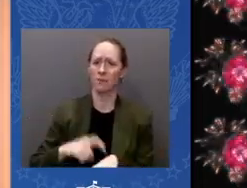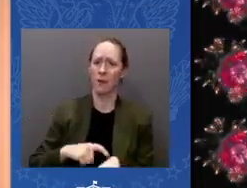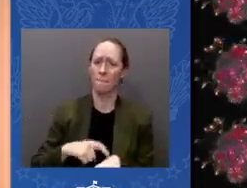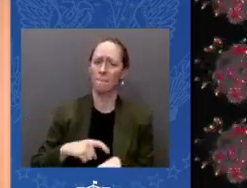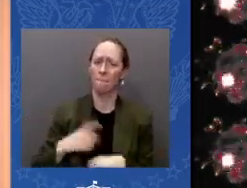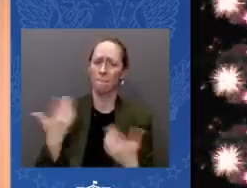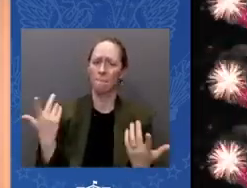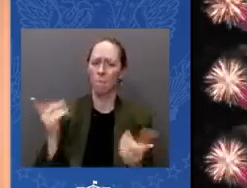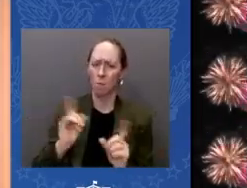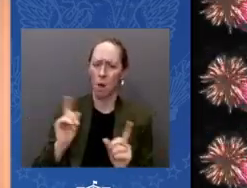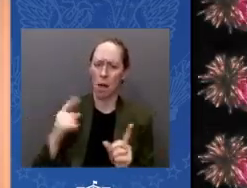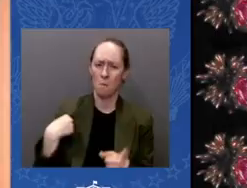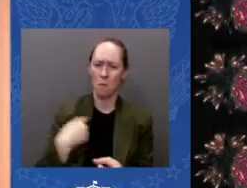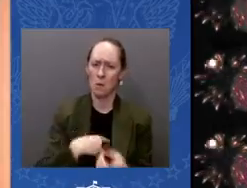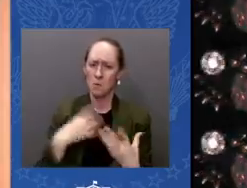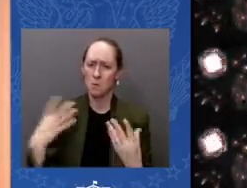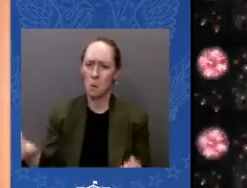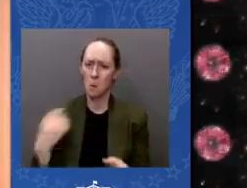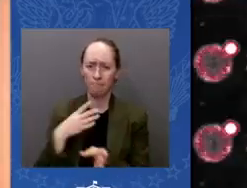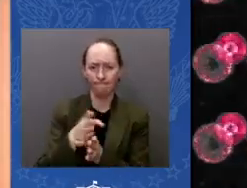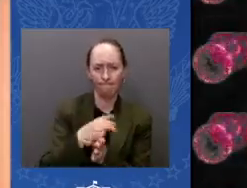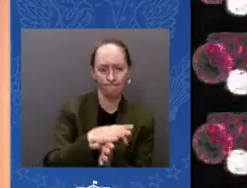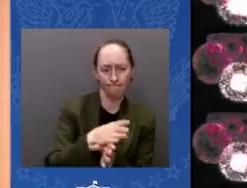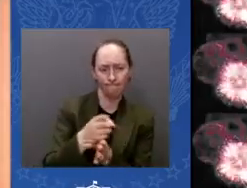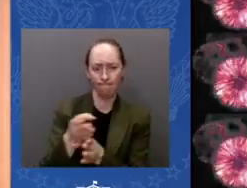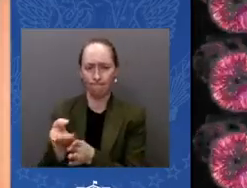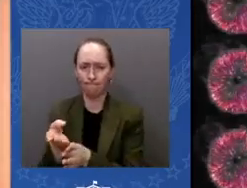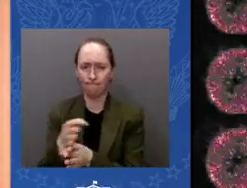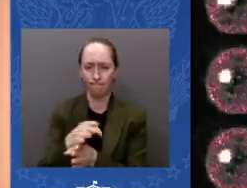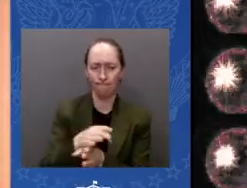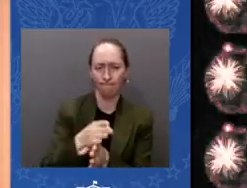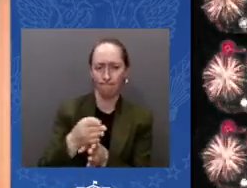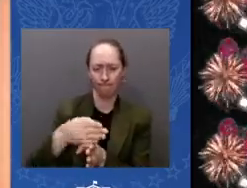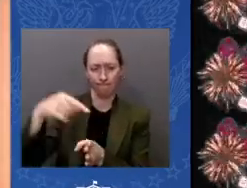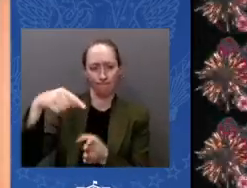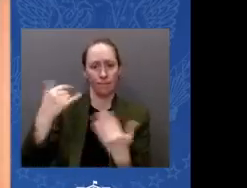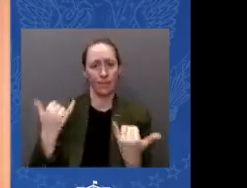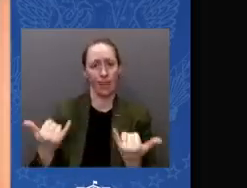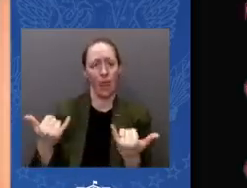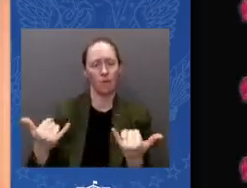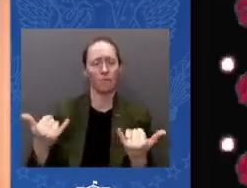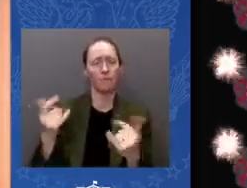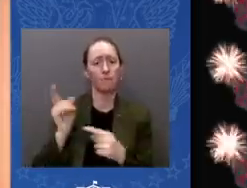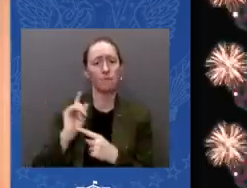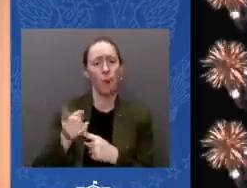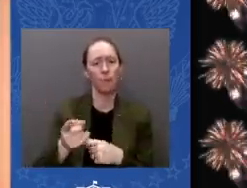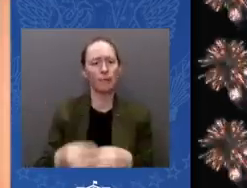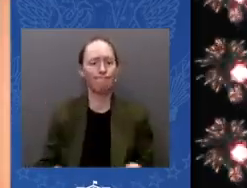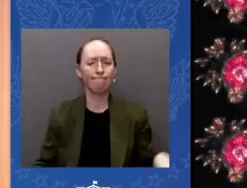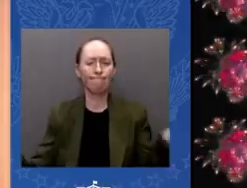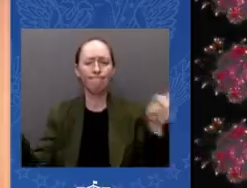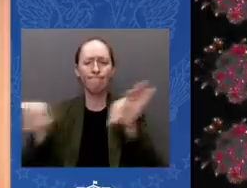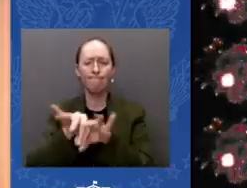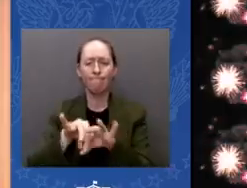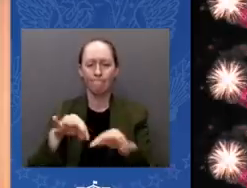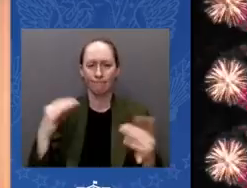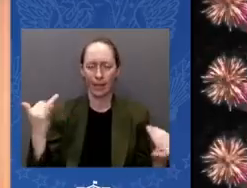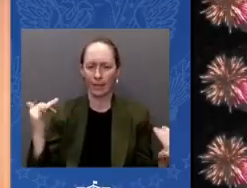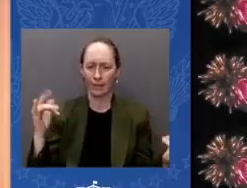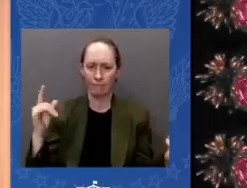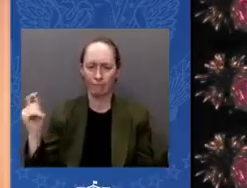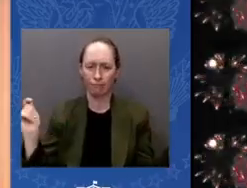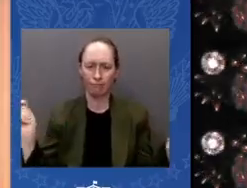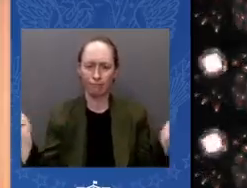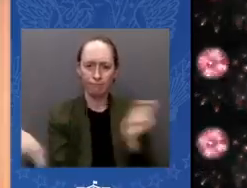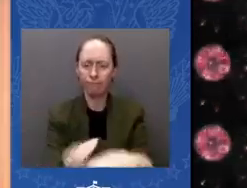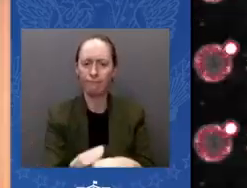only come every several generations where so much is changing and happening technologically, politically, socially, environmentally,